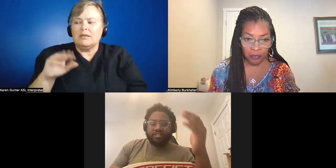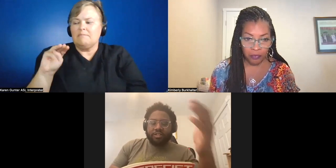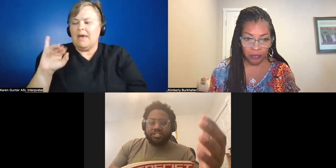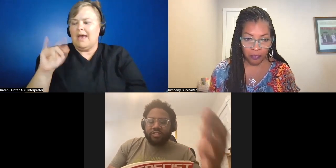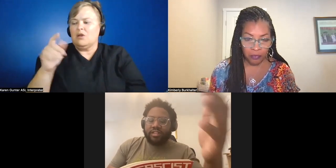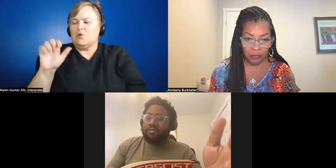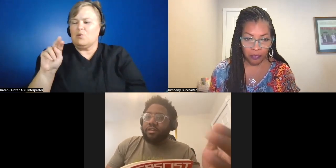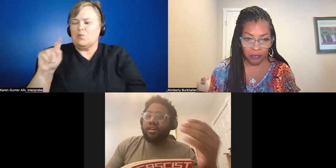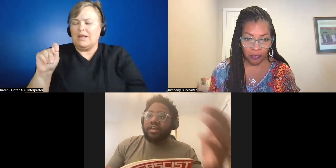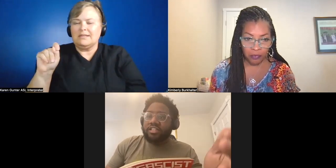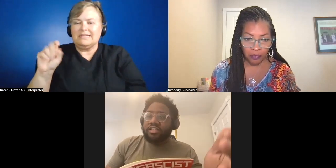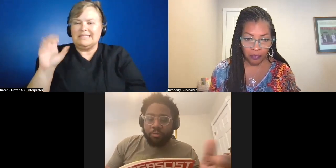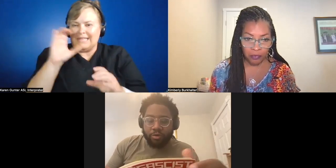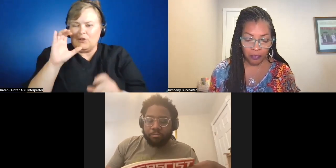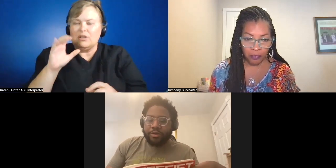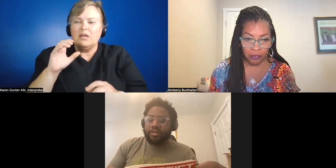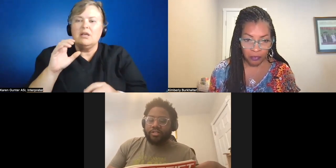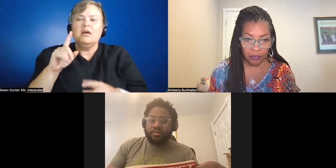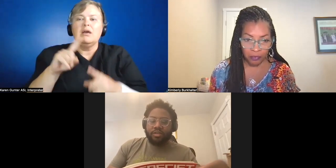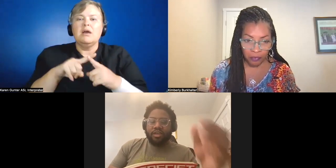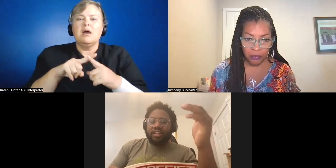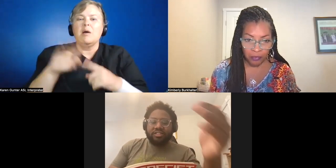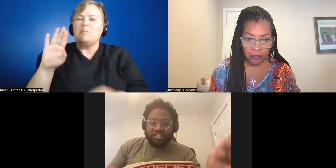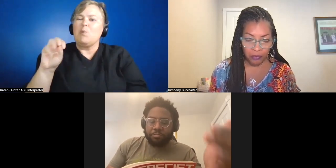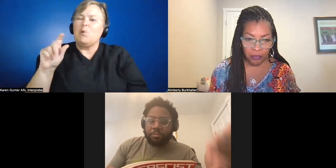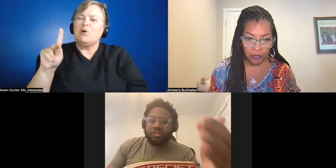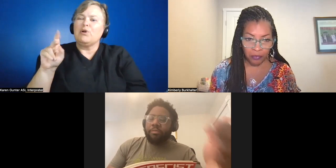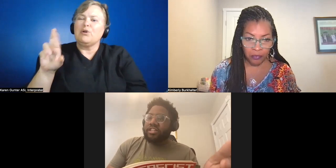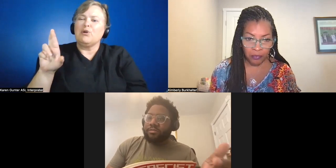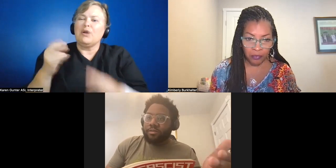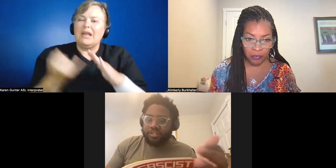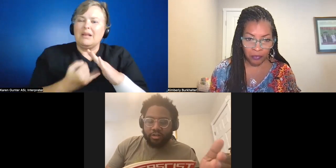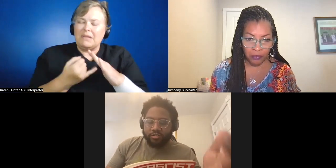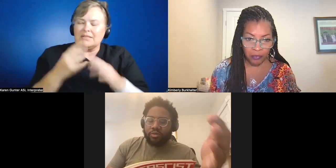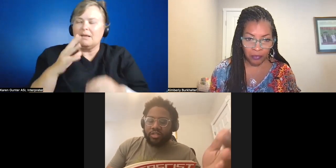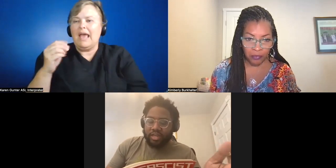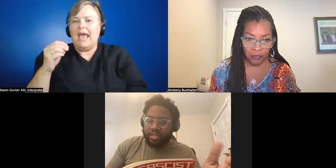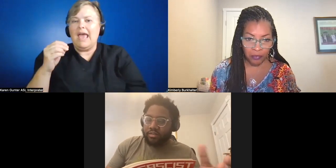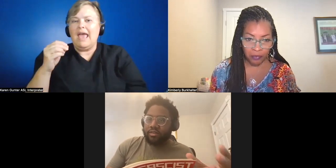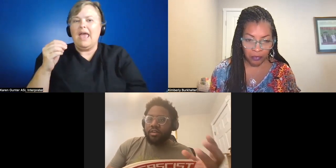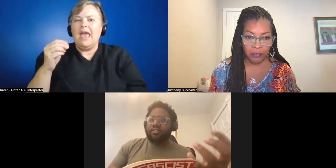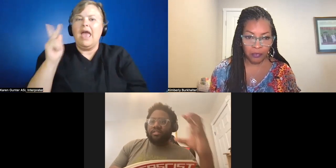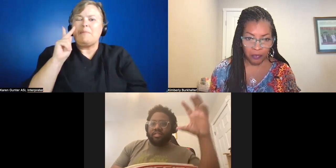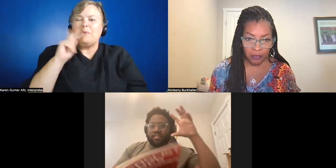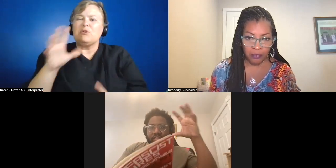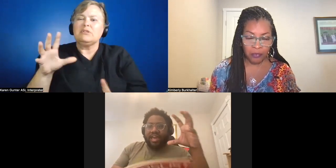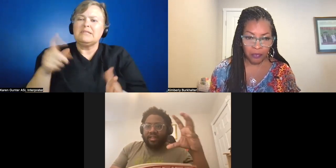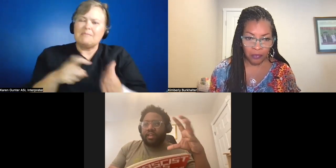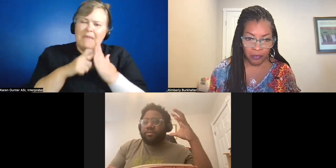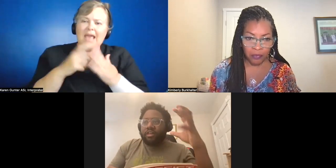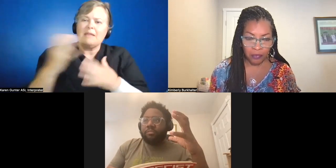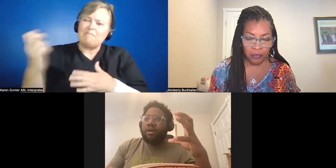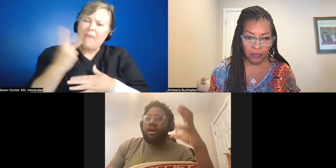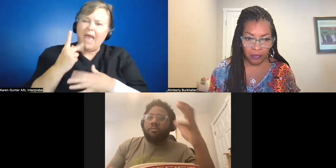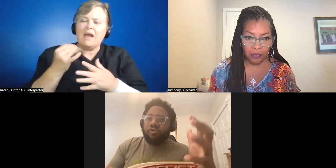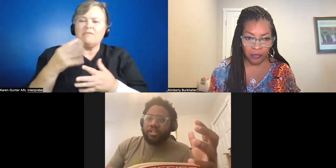seekers' assertions of life against border imperialism, and indigenous peoples' demands for the return of stolen land. That, if you